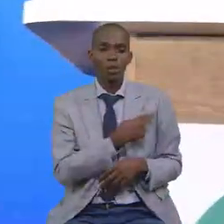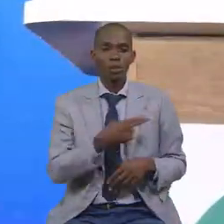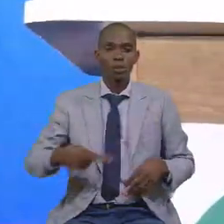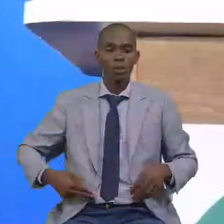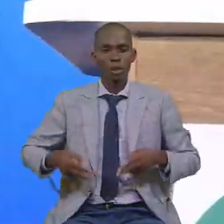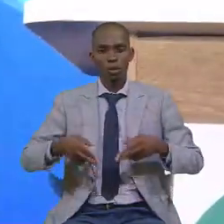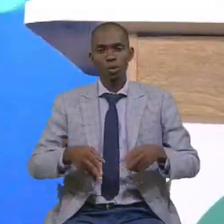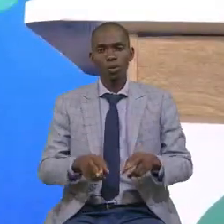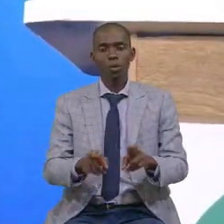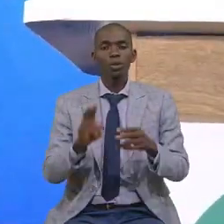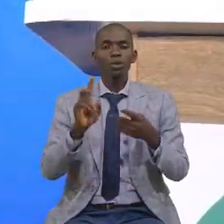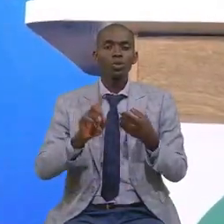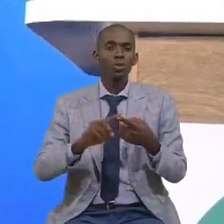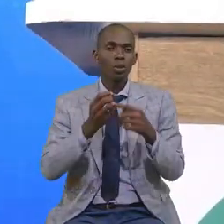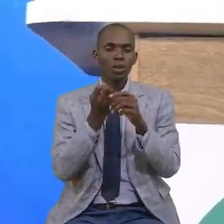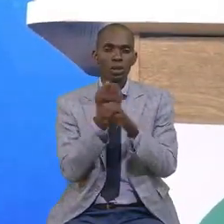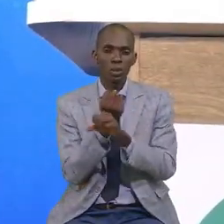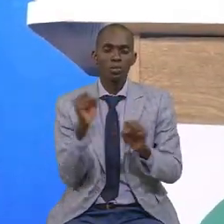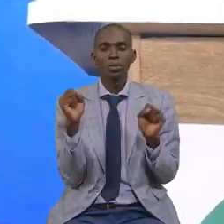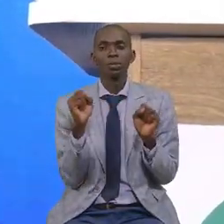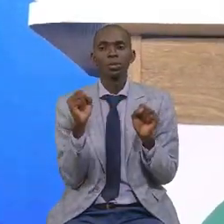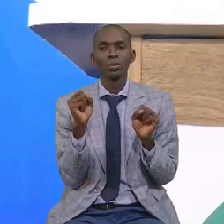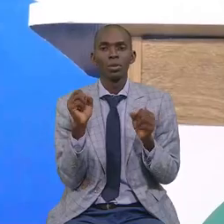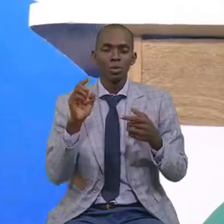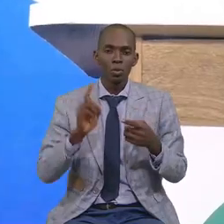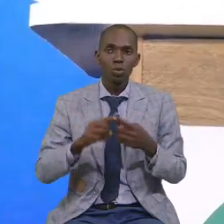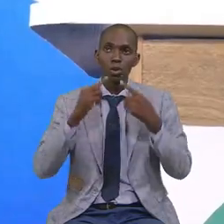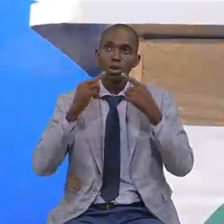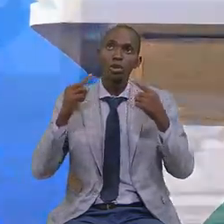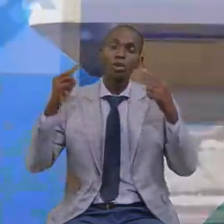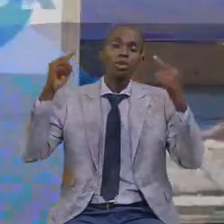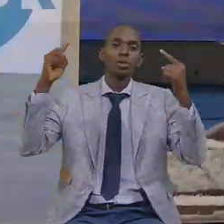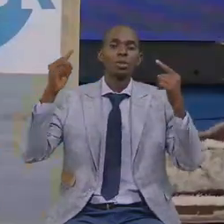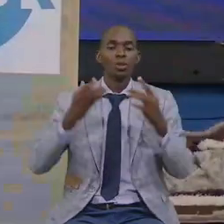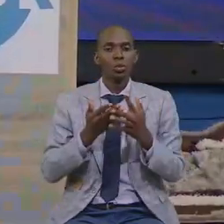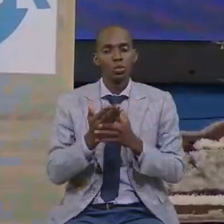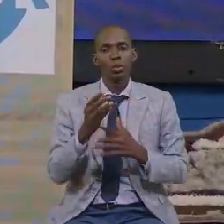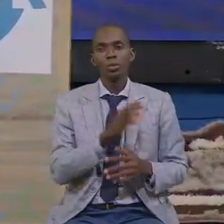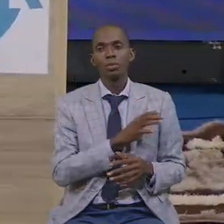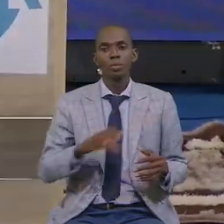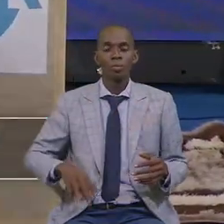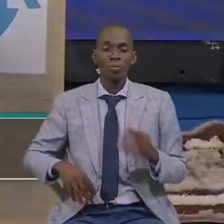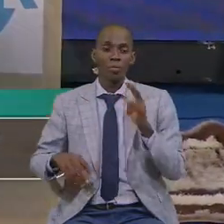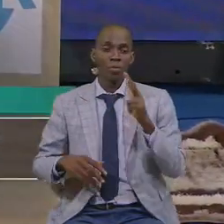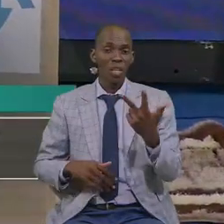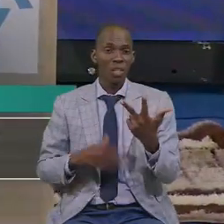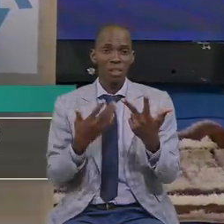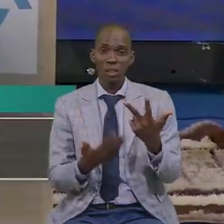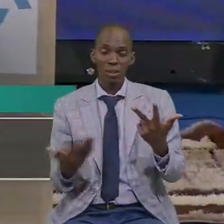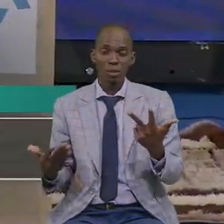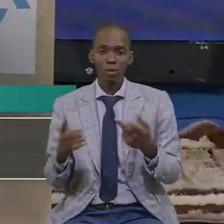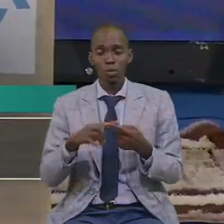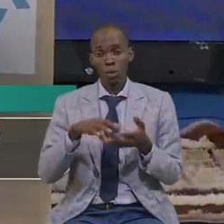to salvation, to success through Christ. There are three things we're looking at.